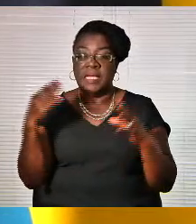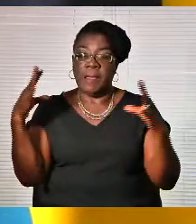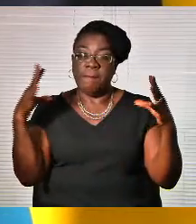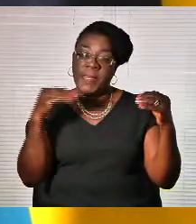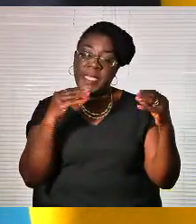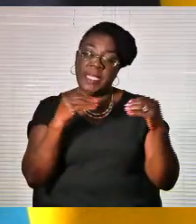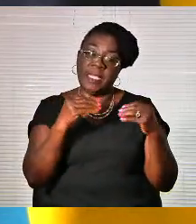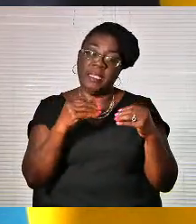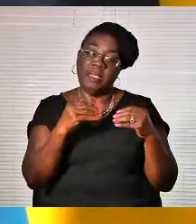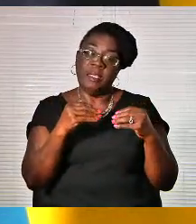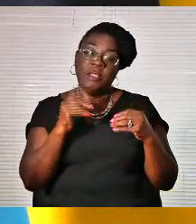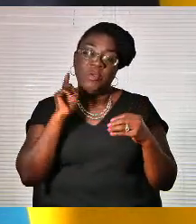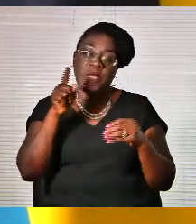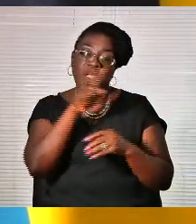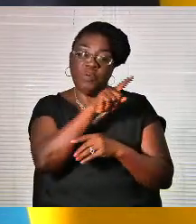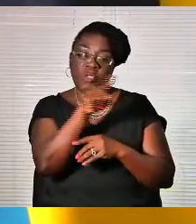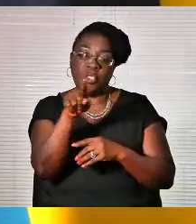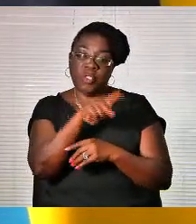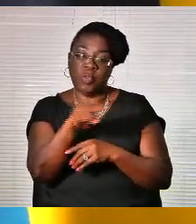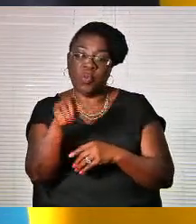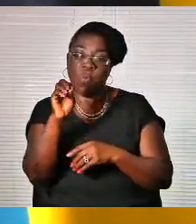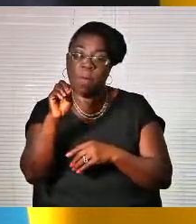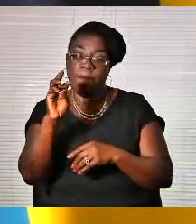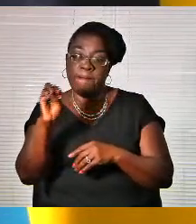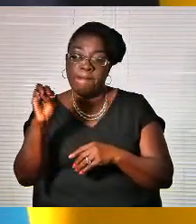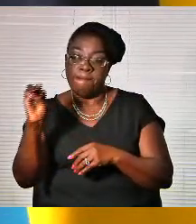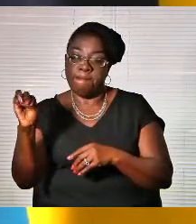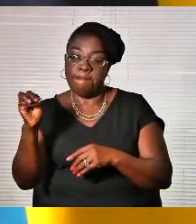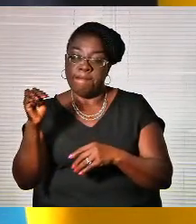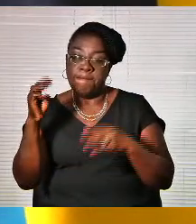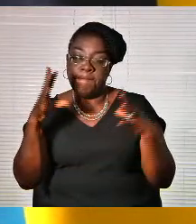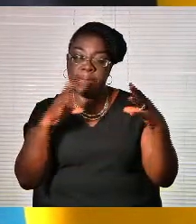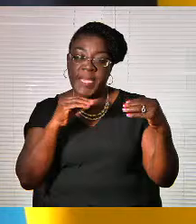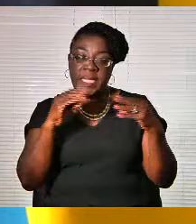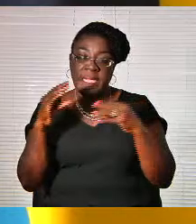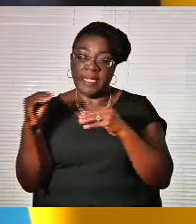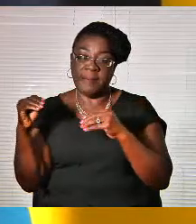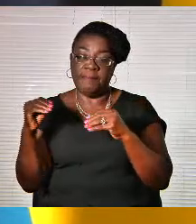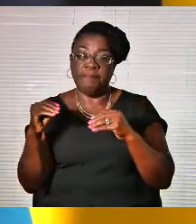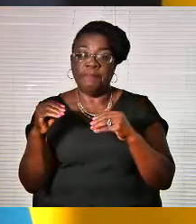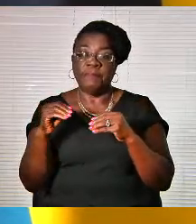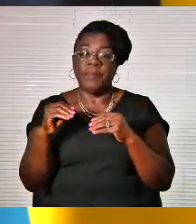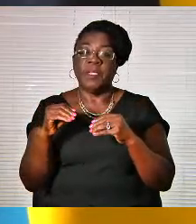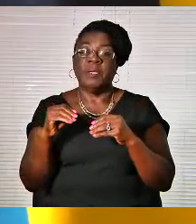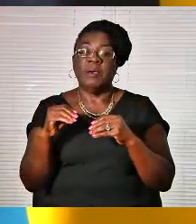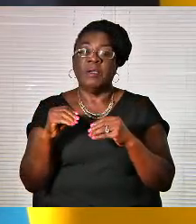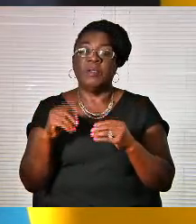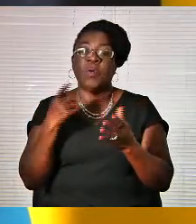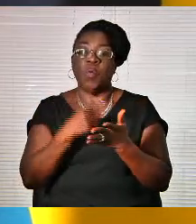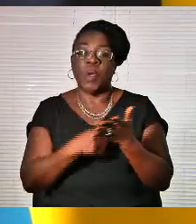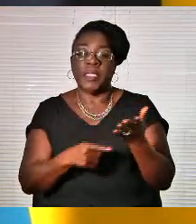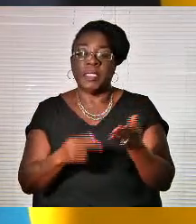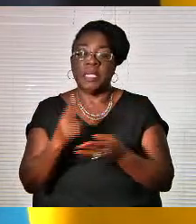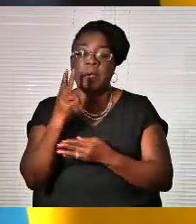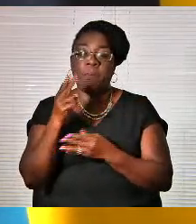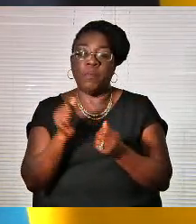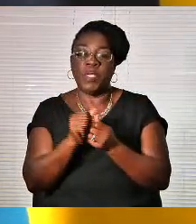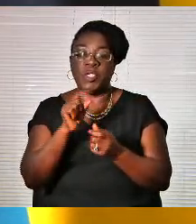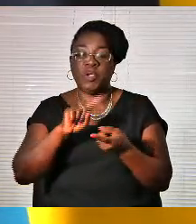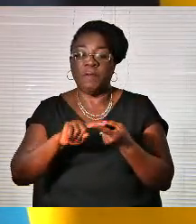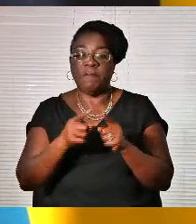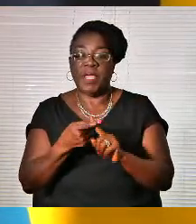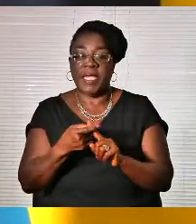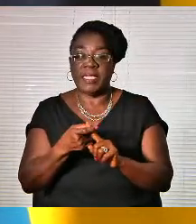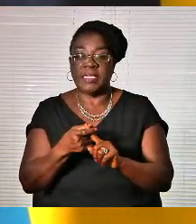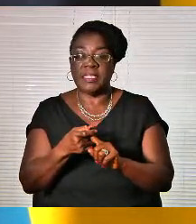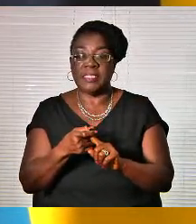try Zoom, or you may do FaceTime, or you may do WhatsApp with your friends and loved